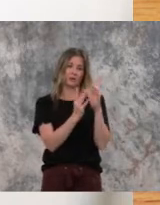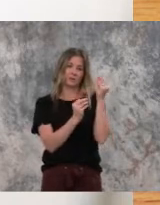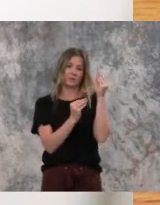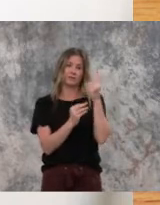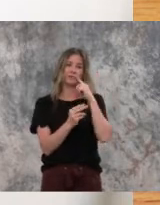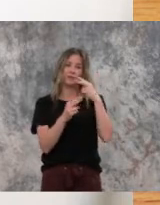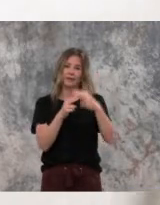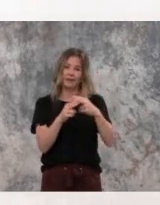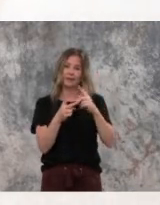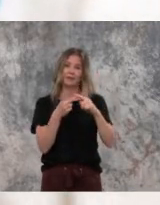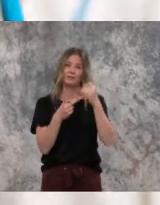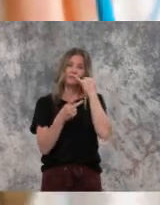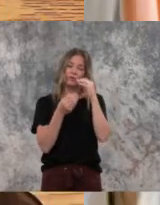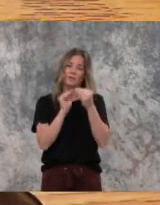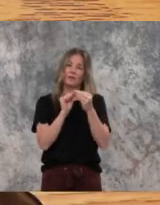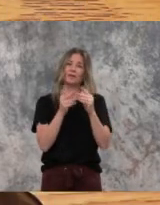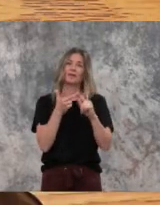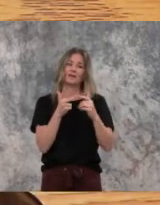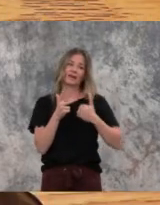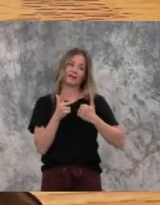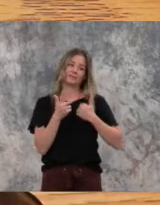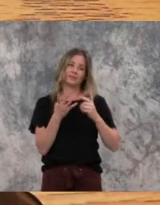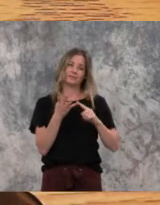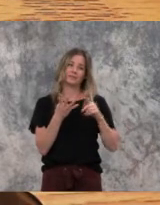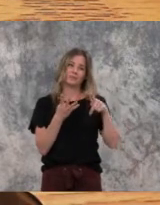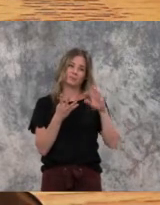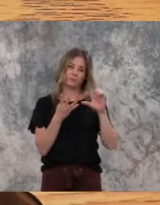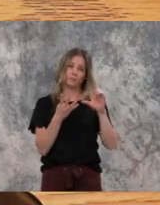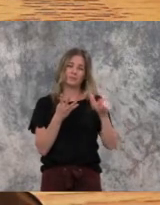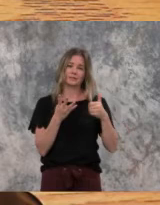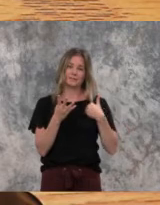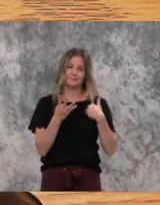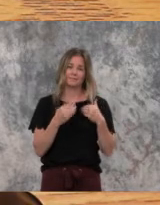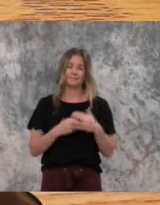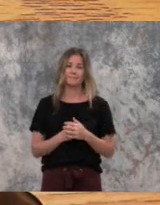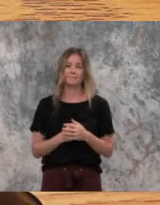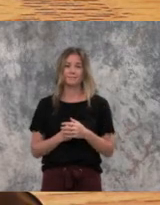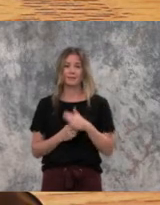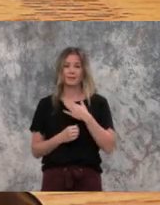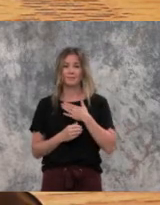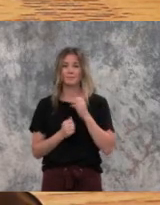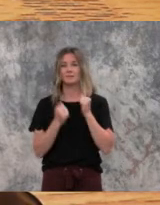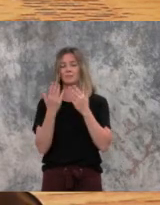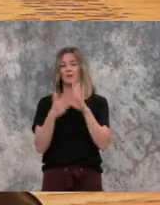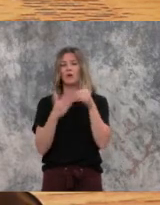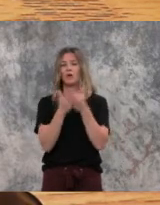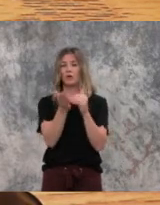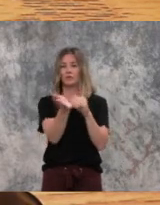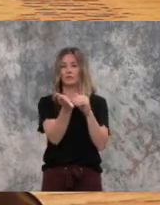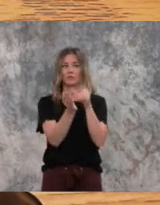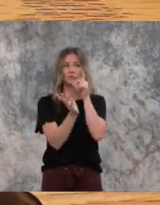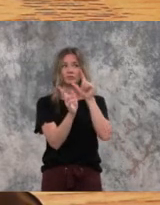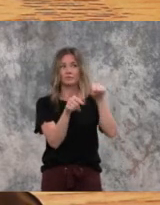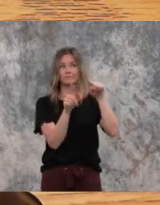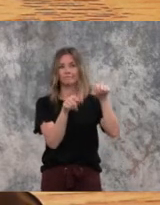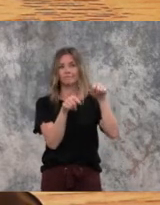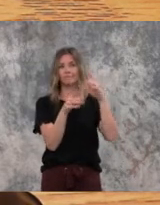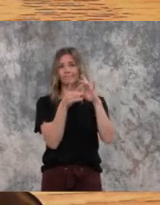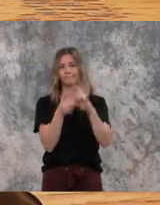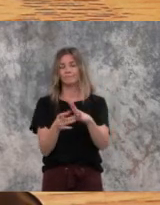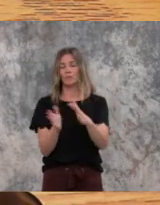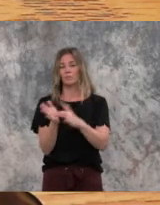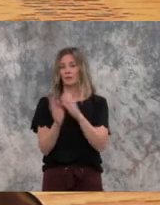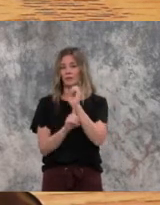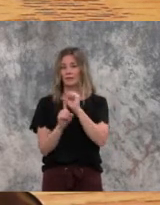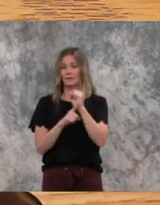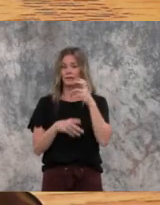name, phone number, address, and postal code. Please supply all the doctors that you've seen in regards to your medical